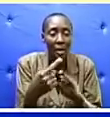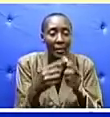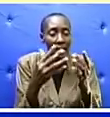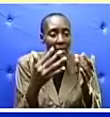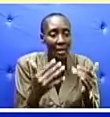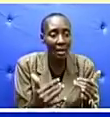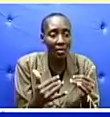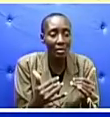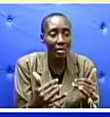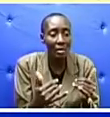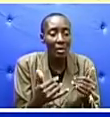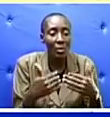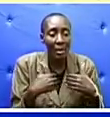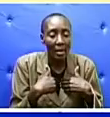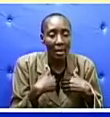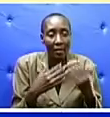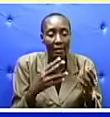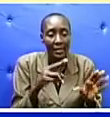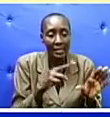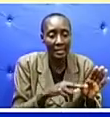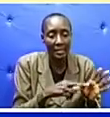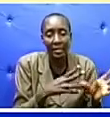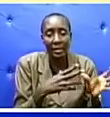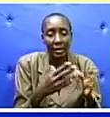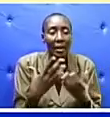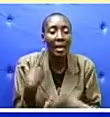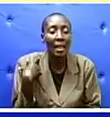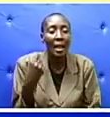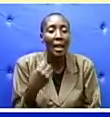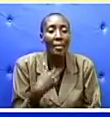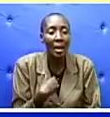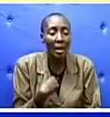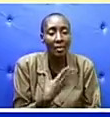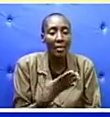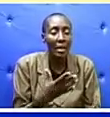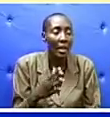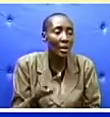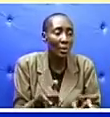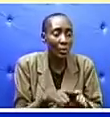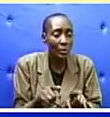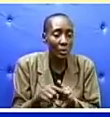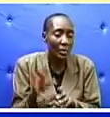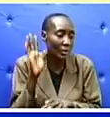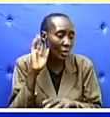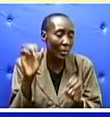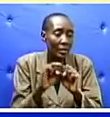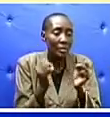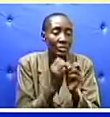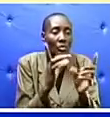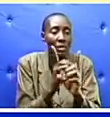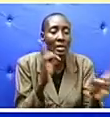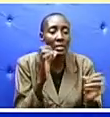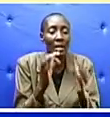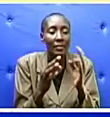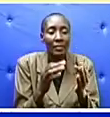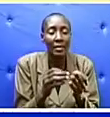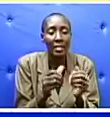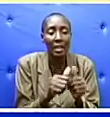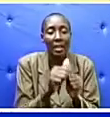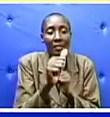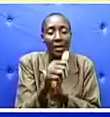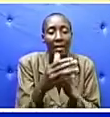have forms outside, you go by numbers, where you the social distancing and everything. If you're very far, they just send someone,